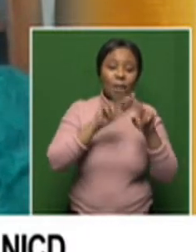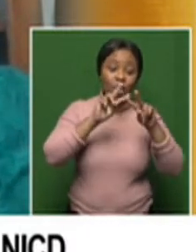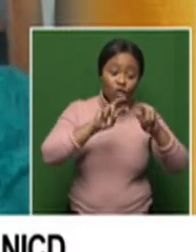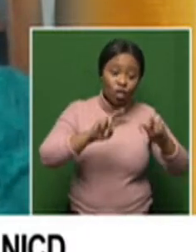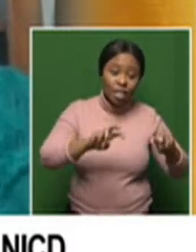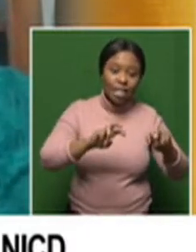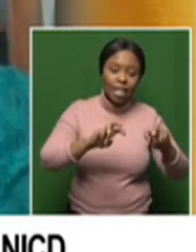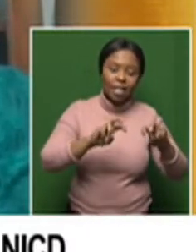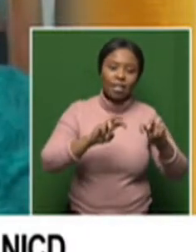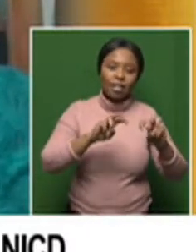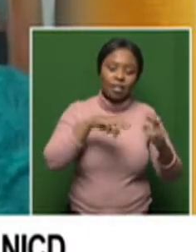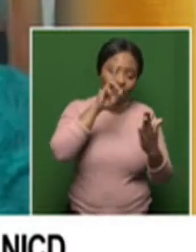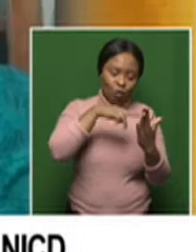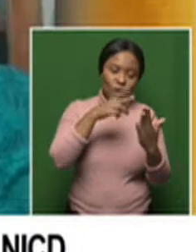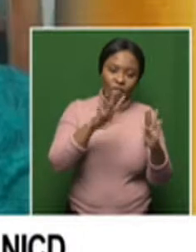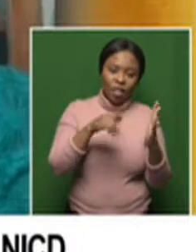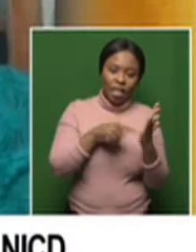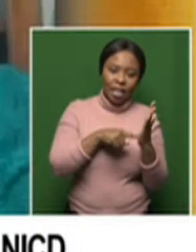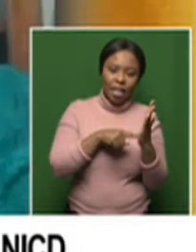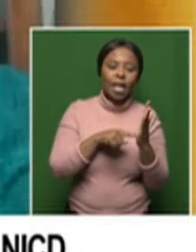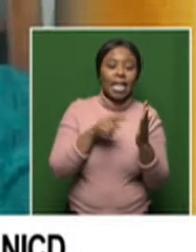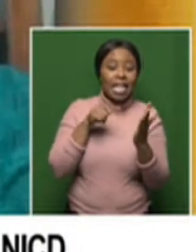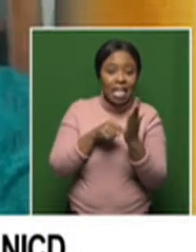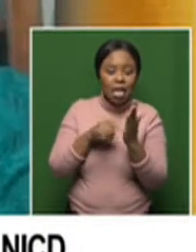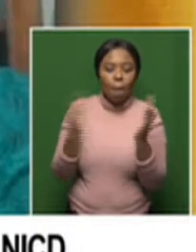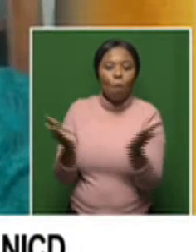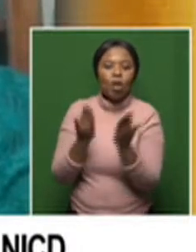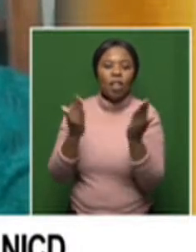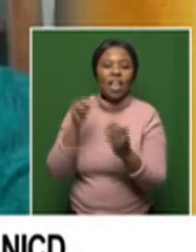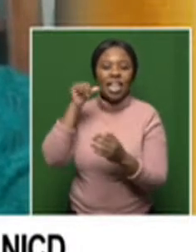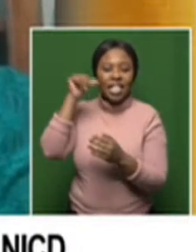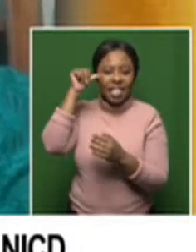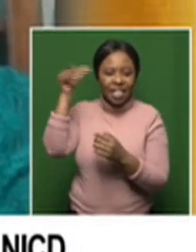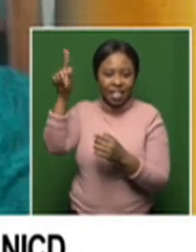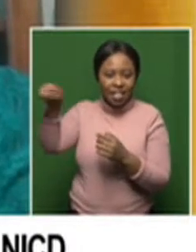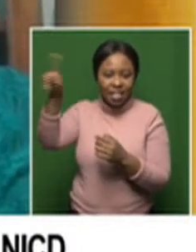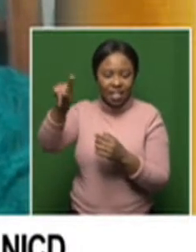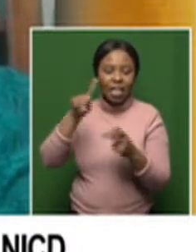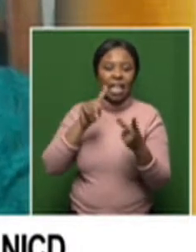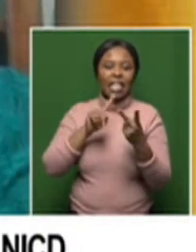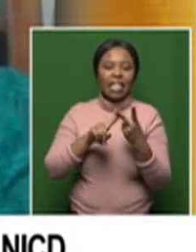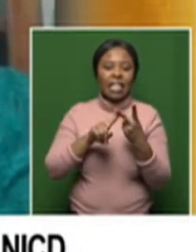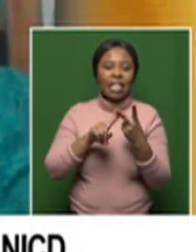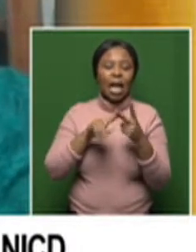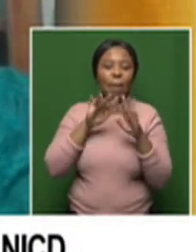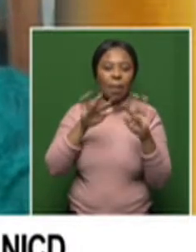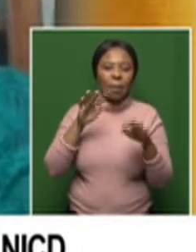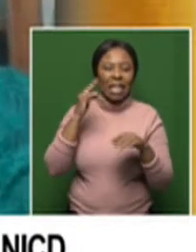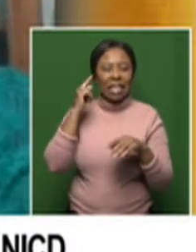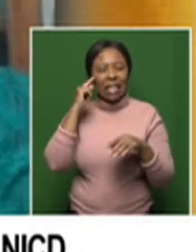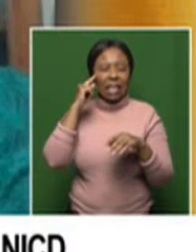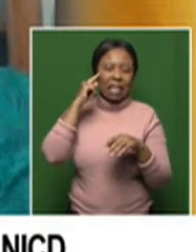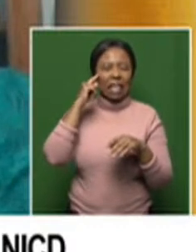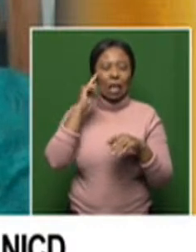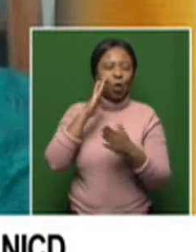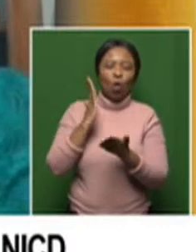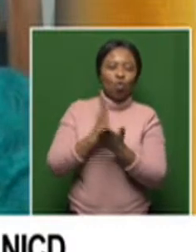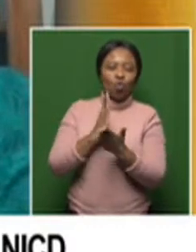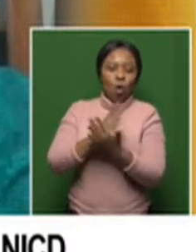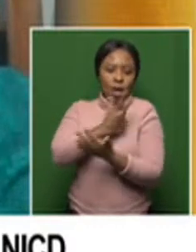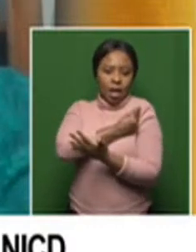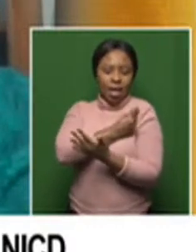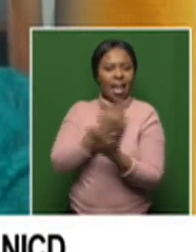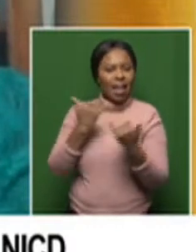would motivate, especially our senior citizen, but those who have had doubts about this vaccine rollout, to really take